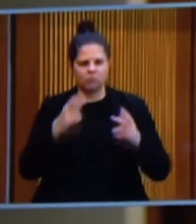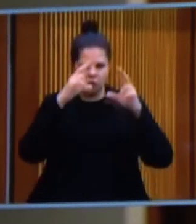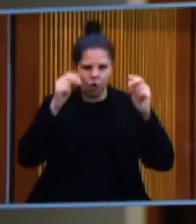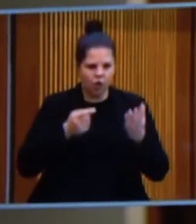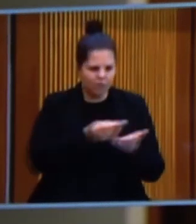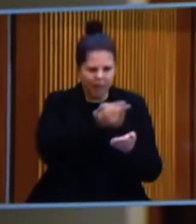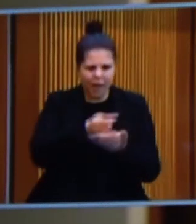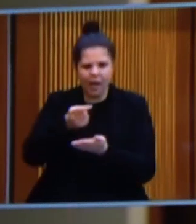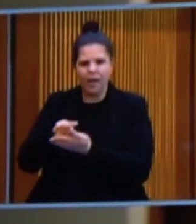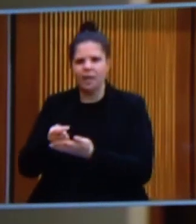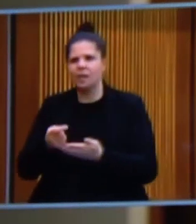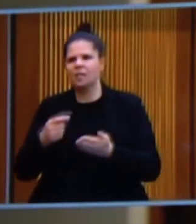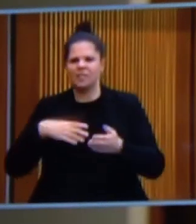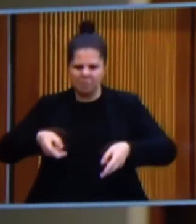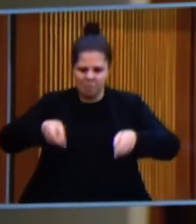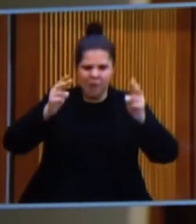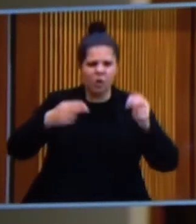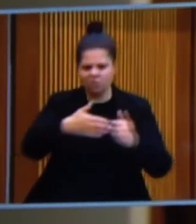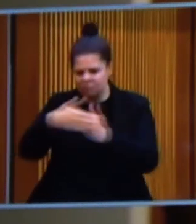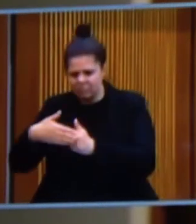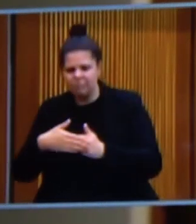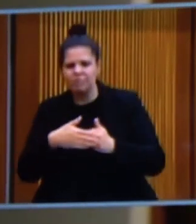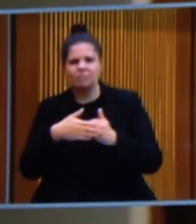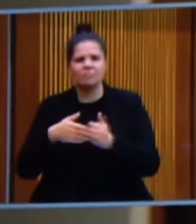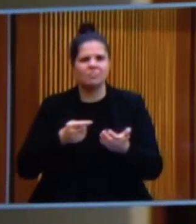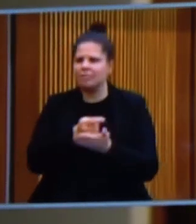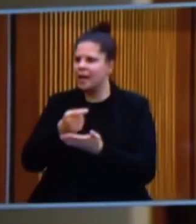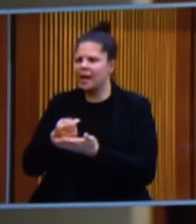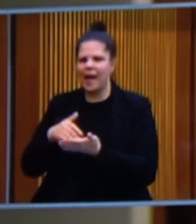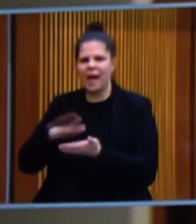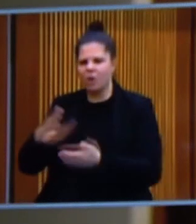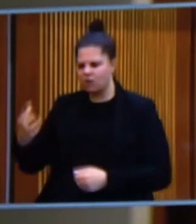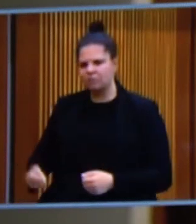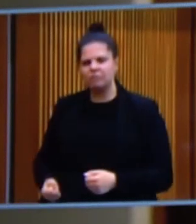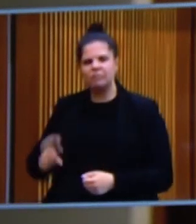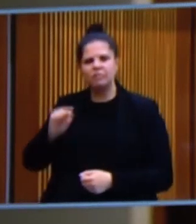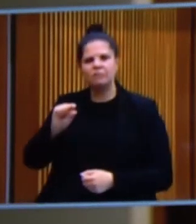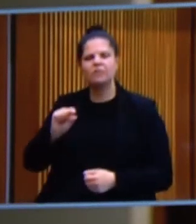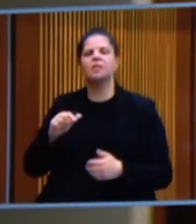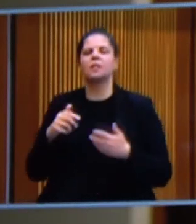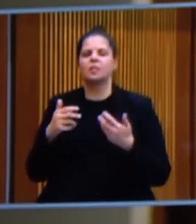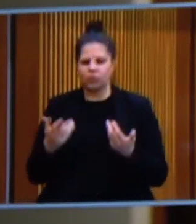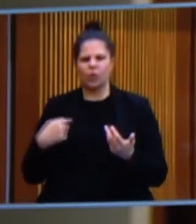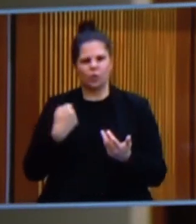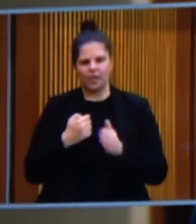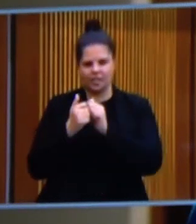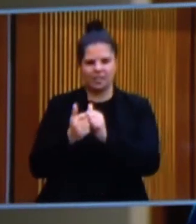that capacity. So we've been working very hard on this partnership. We've heard the word unprecedented a lot this year, but this